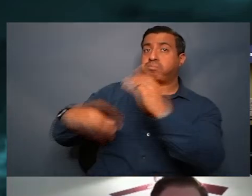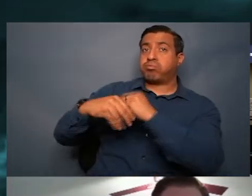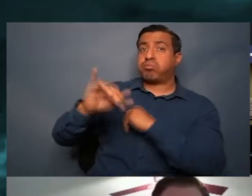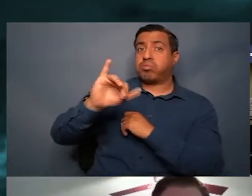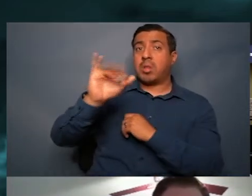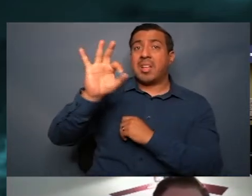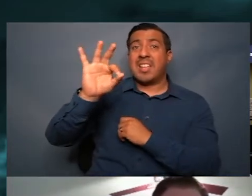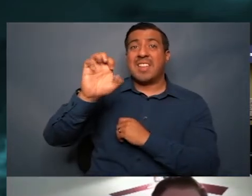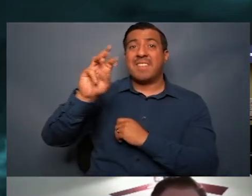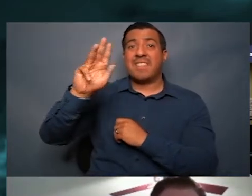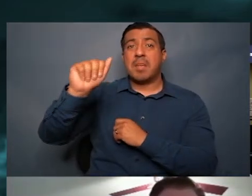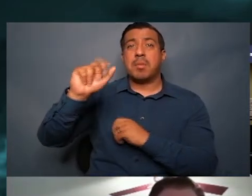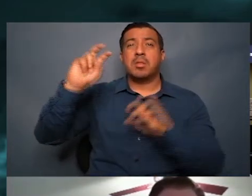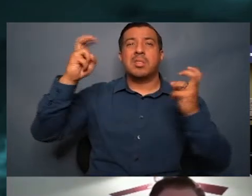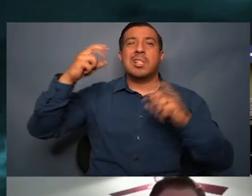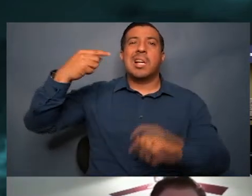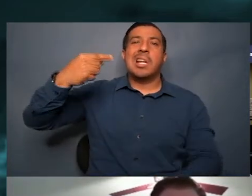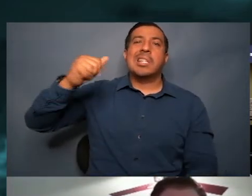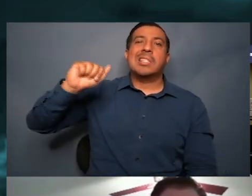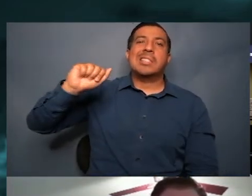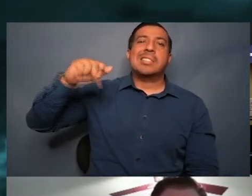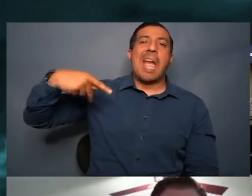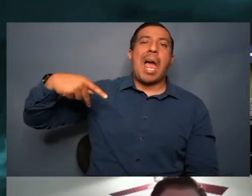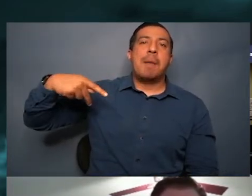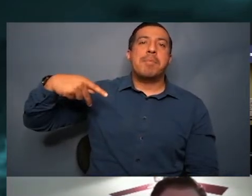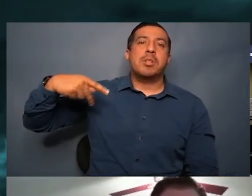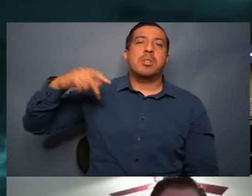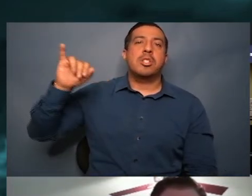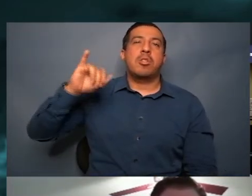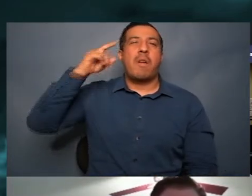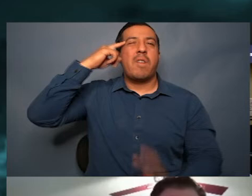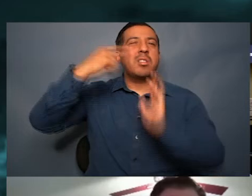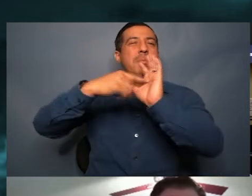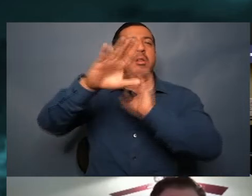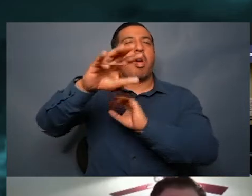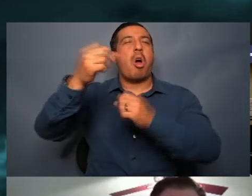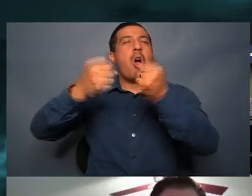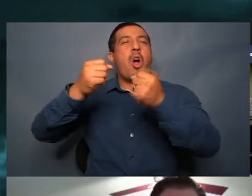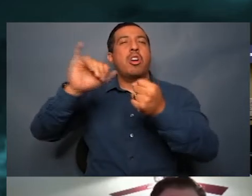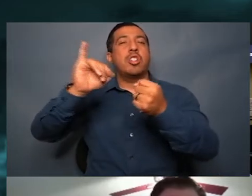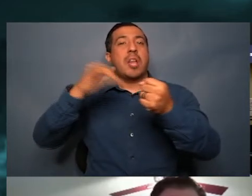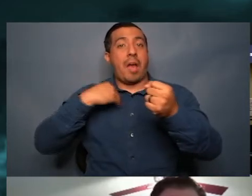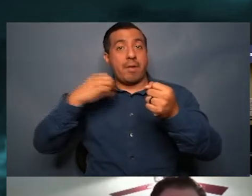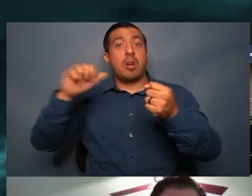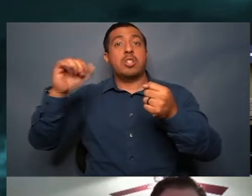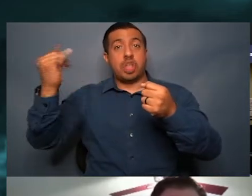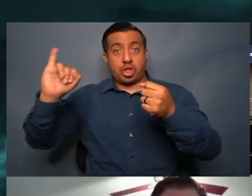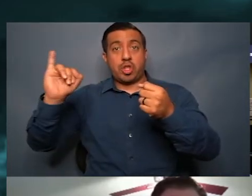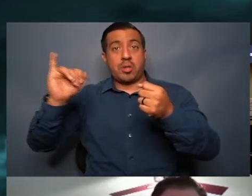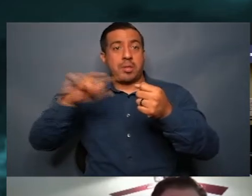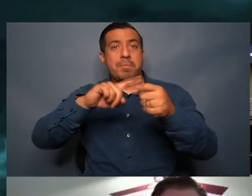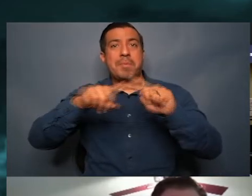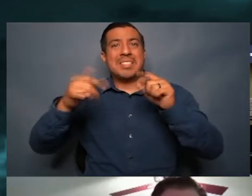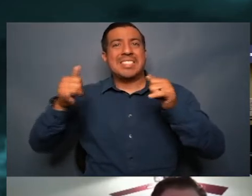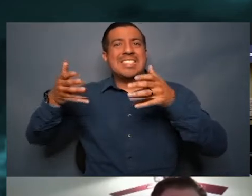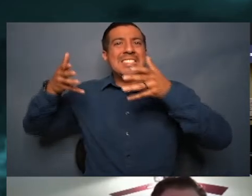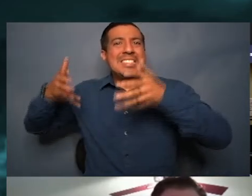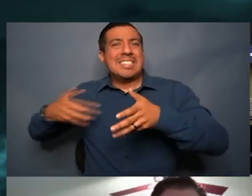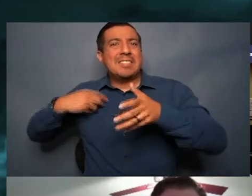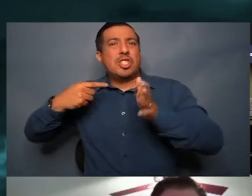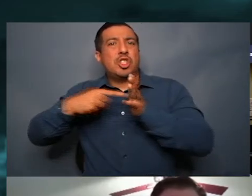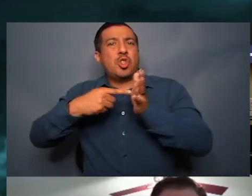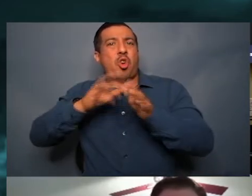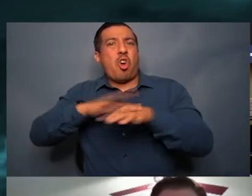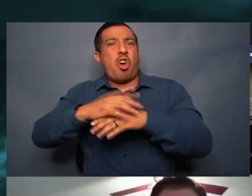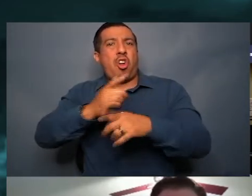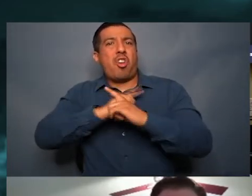FEMA as like gap insurance for your car. You have car insurance, and sometimes there's a little bit more that's left over to what you owe on the